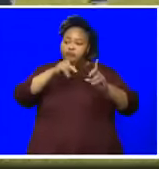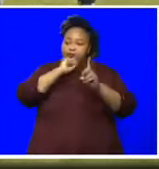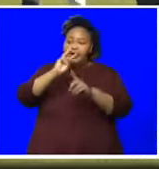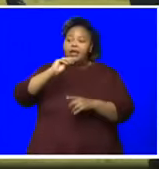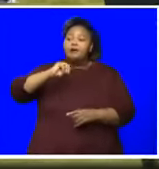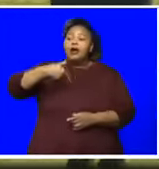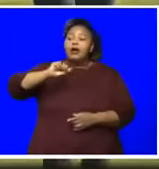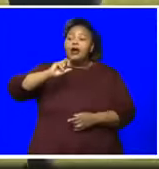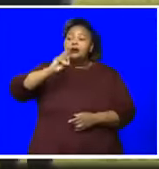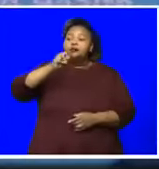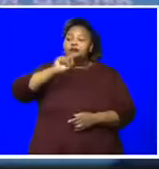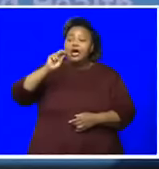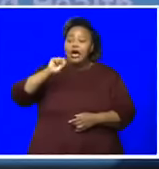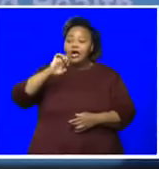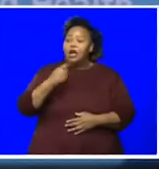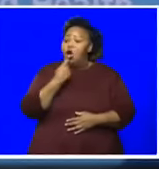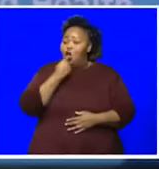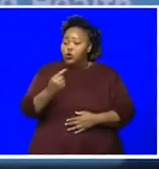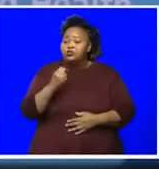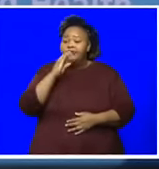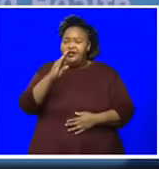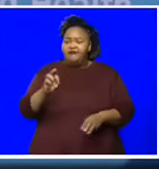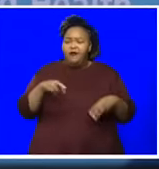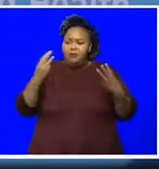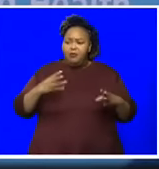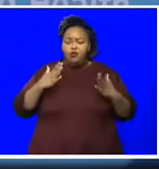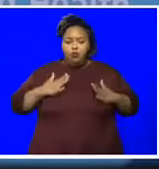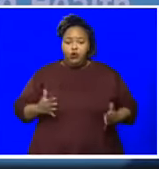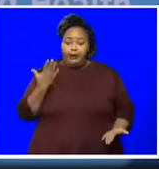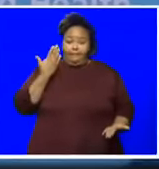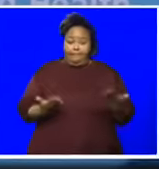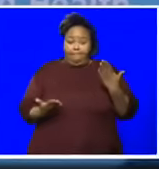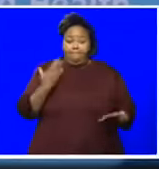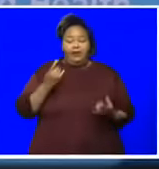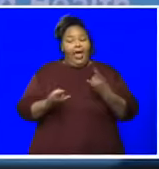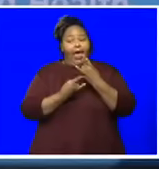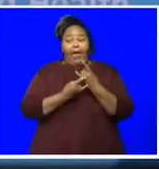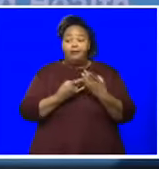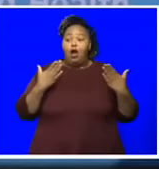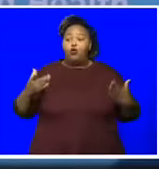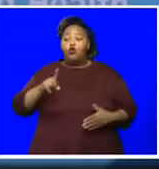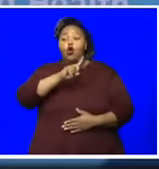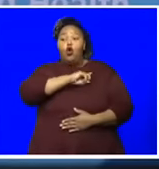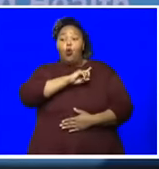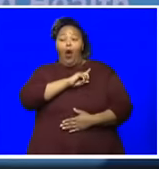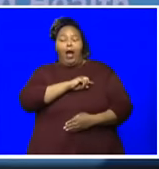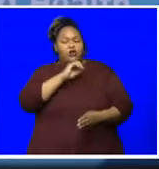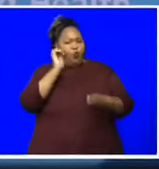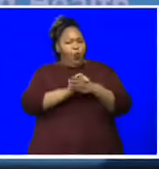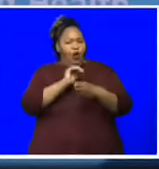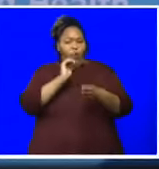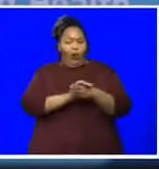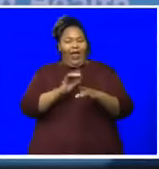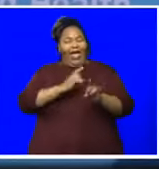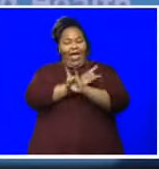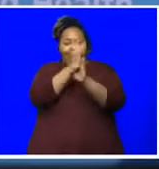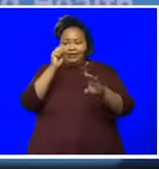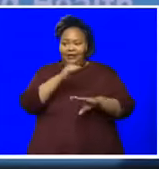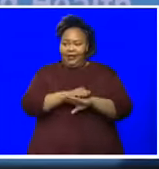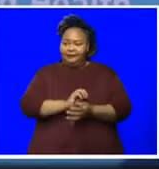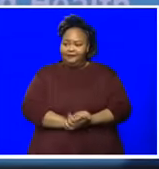umtimba uhlale uphilile. Physical activity can actually reduce your risk of getting non-communicable